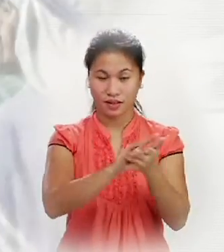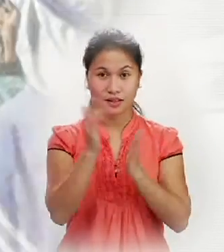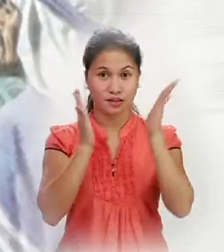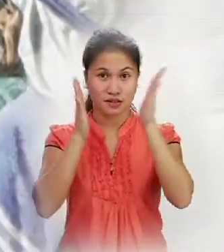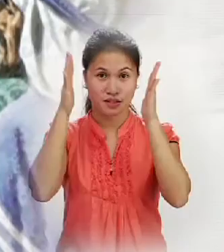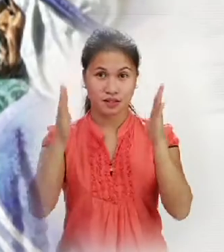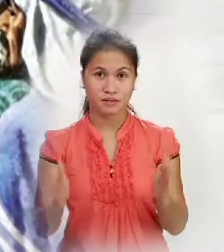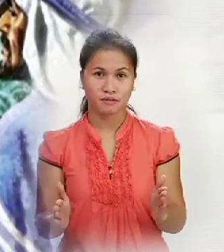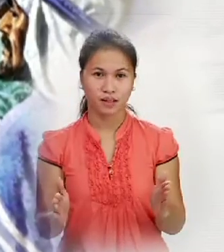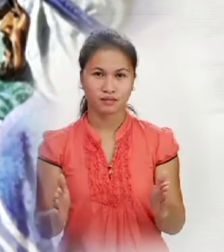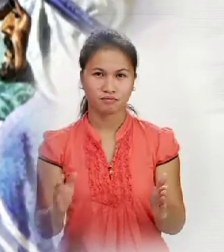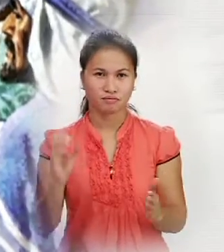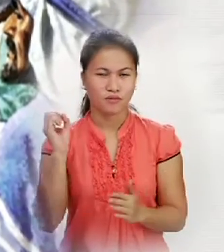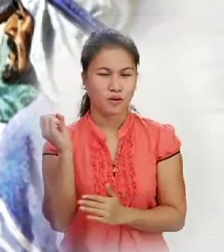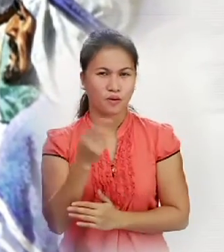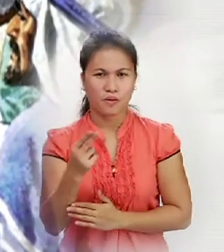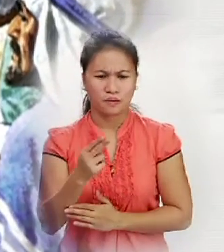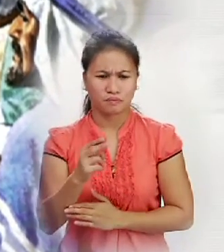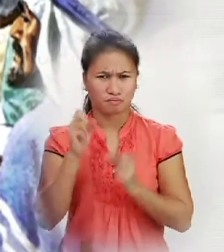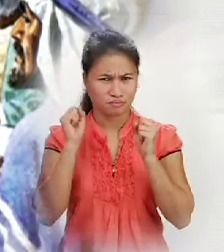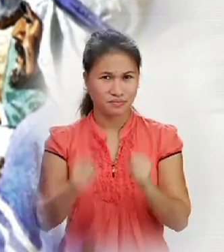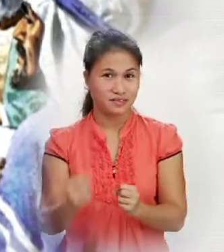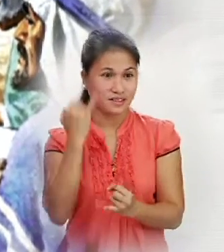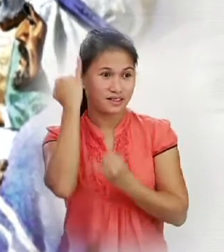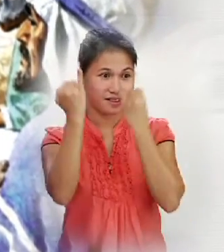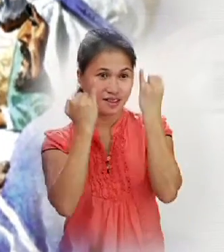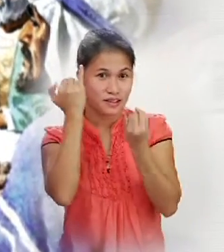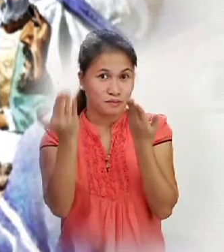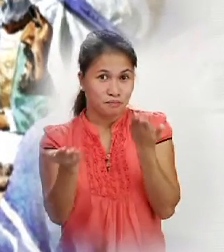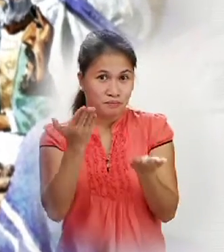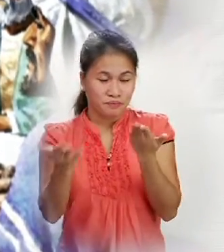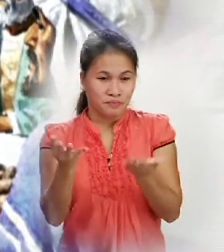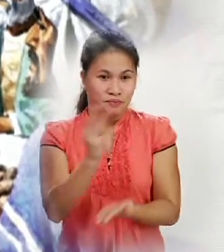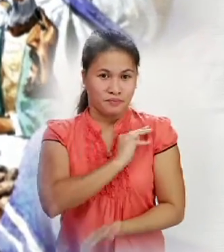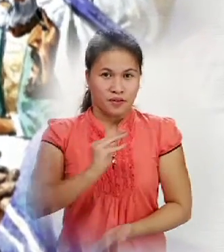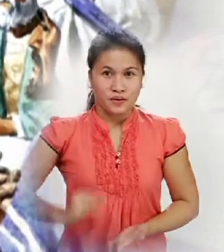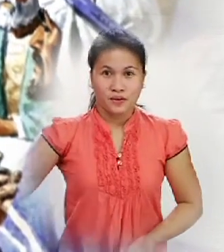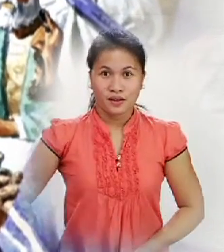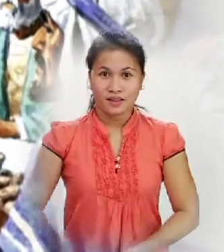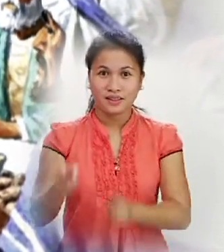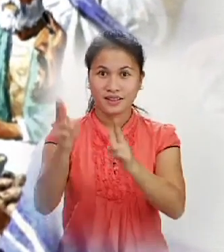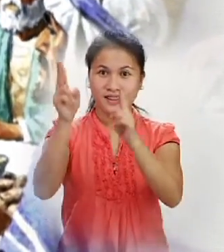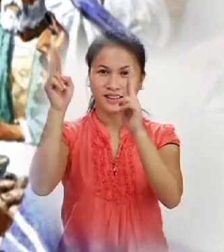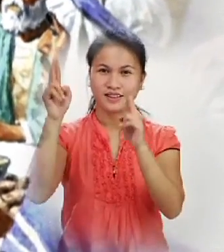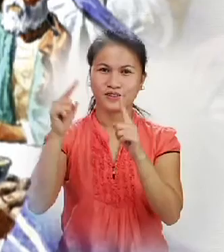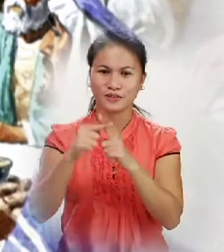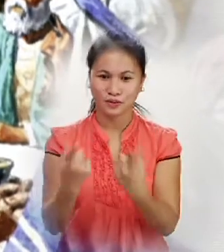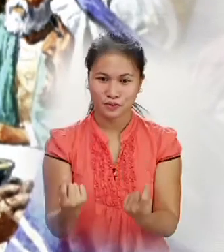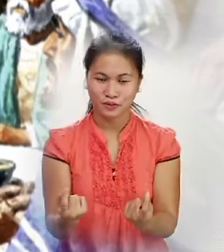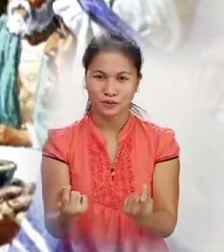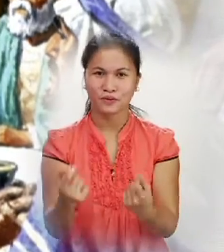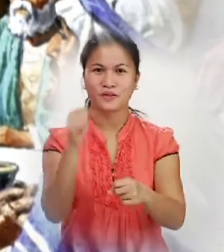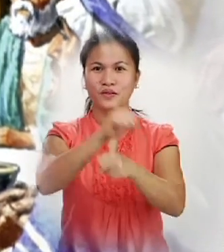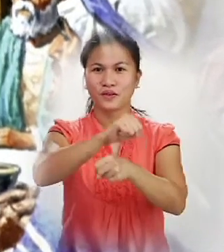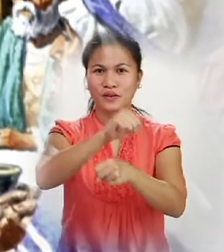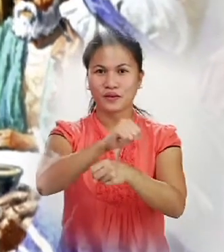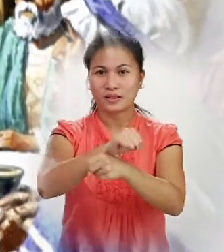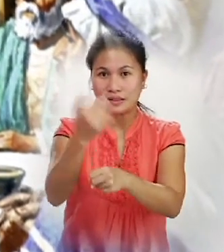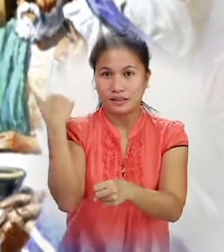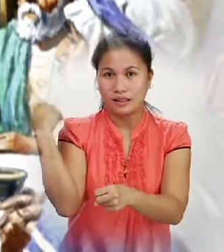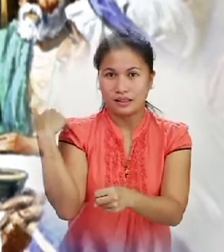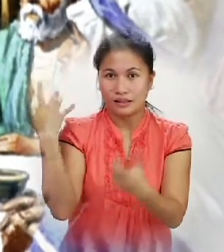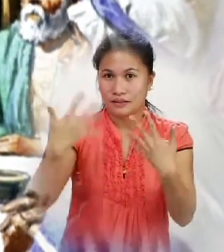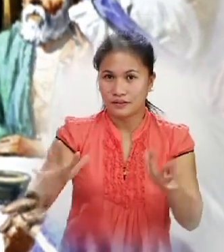servant? Oh, we can imagine the servant rushing to do the work that has not been